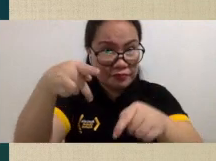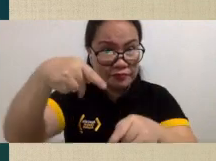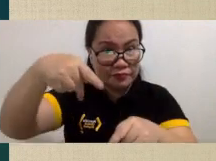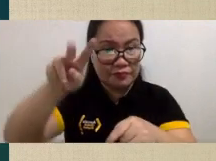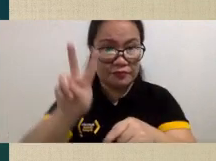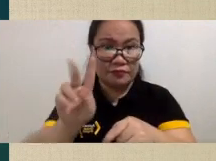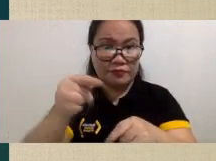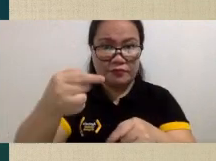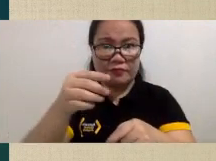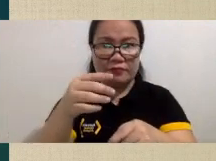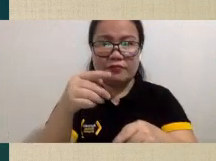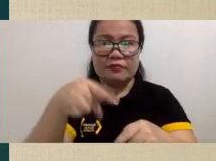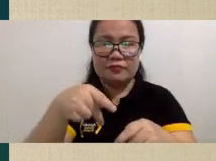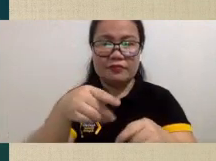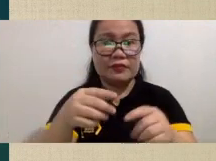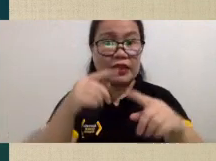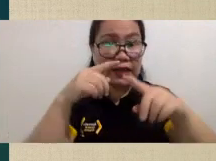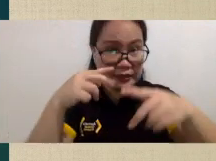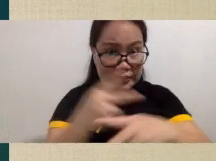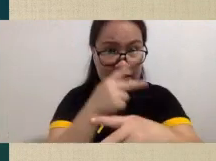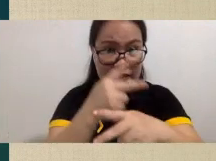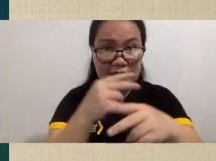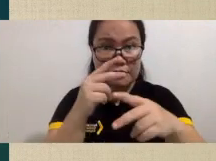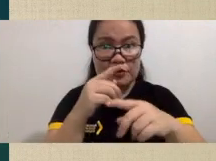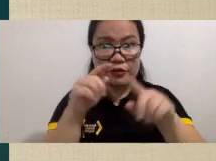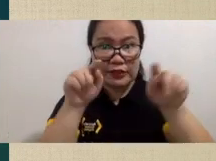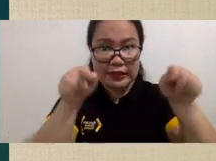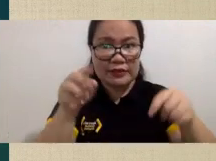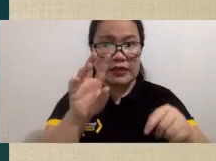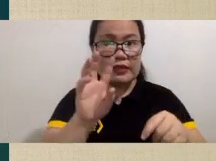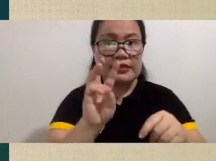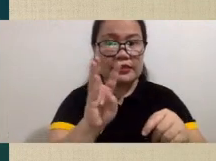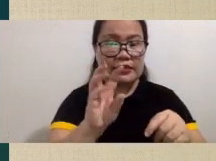p times 16 plus 4p squared